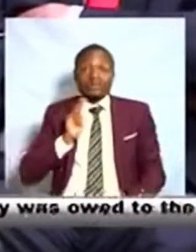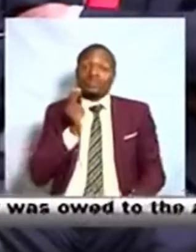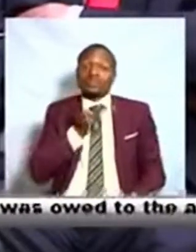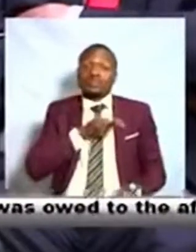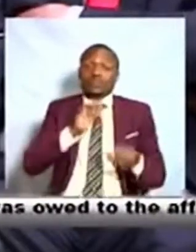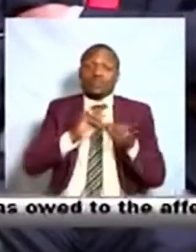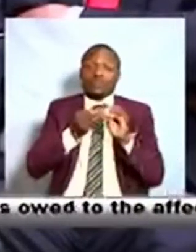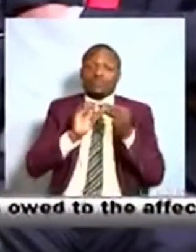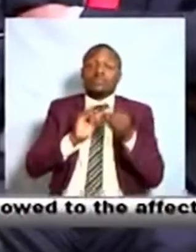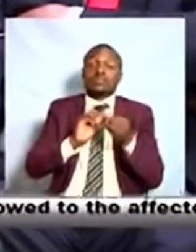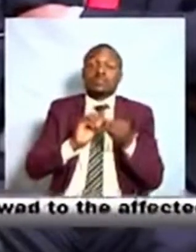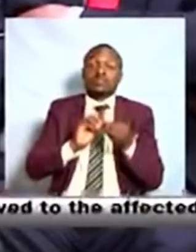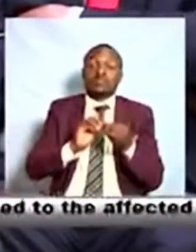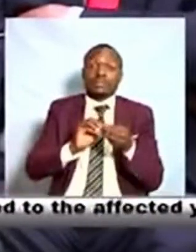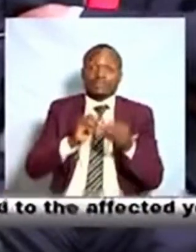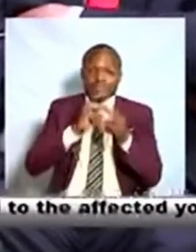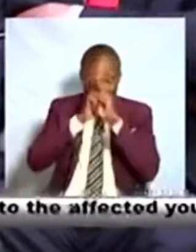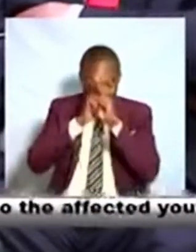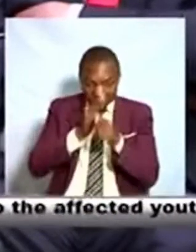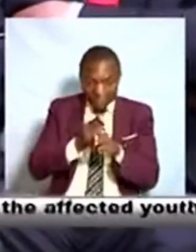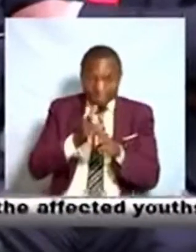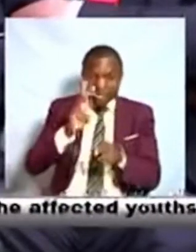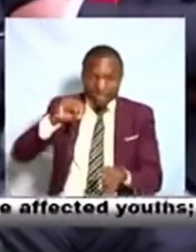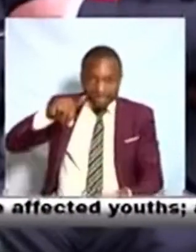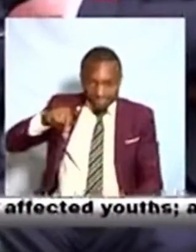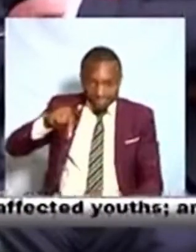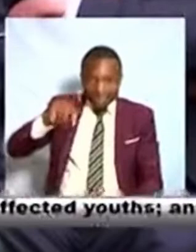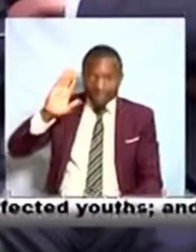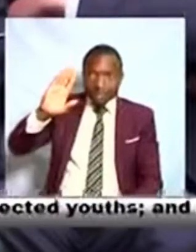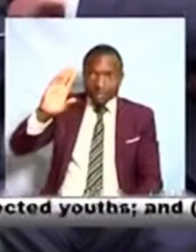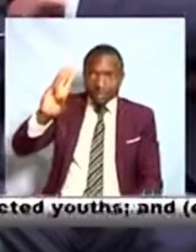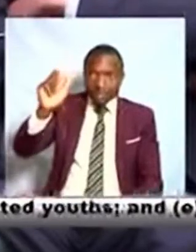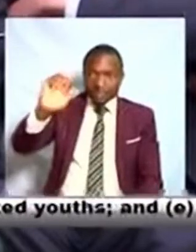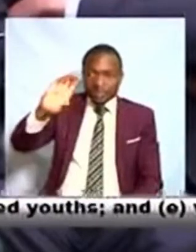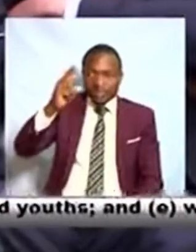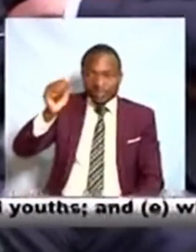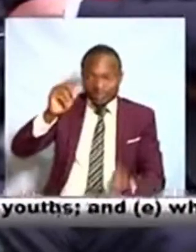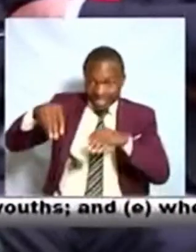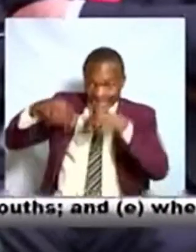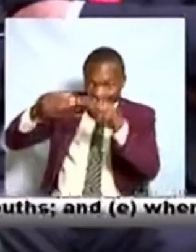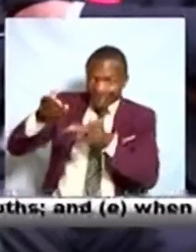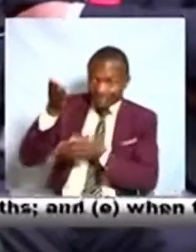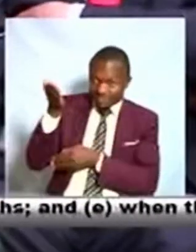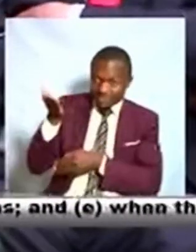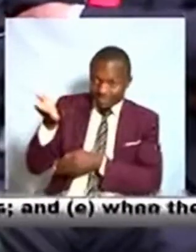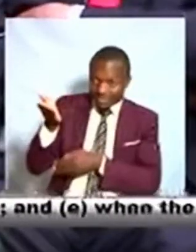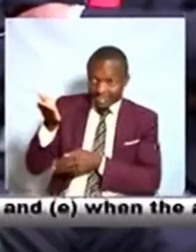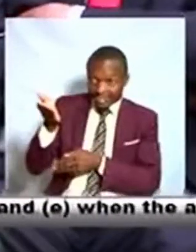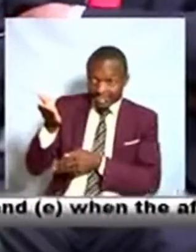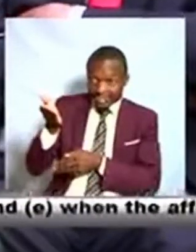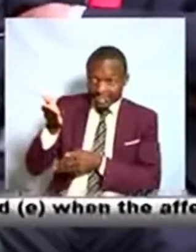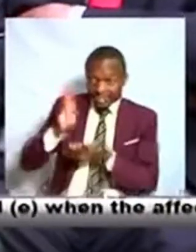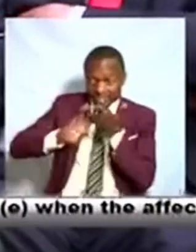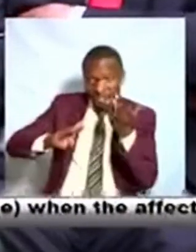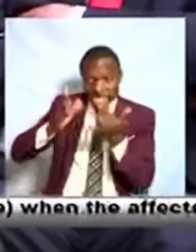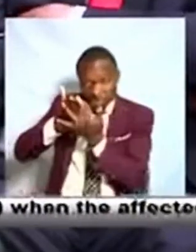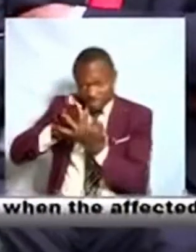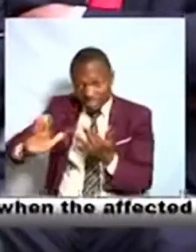the Honorable Member for Wacha I gave you, I believe that you also shared that number so that we